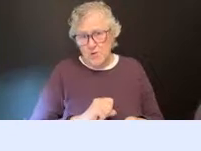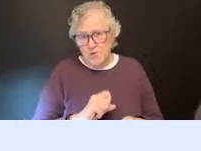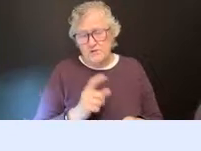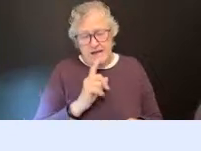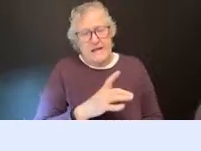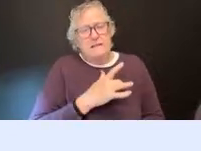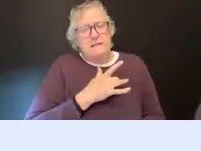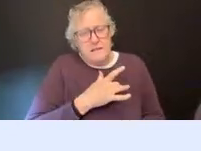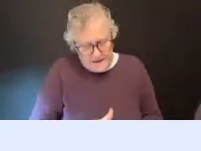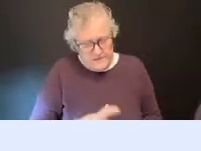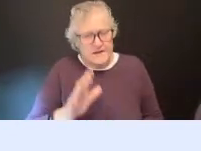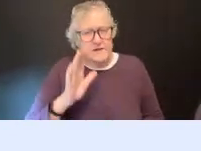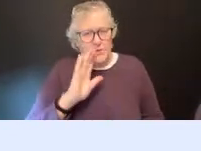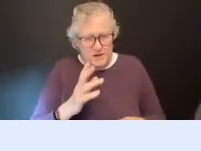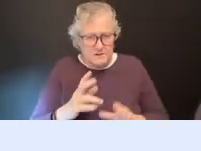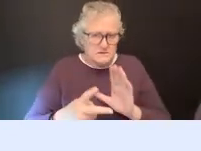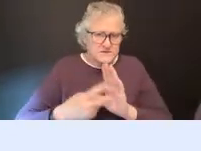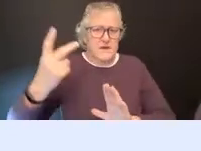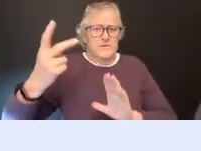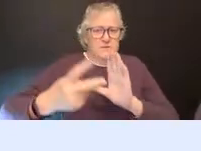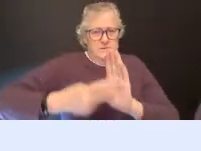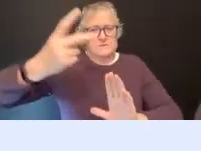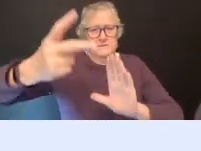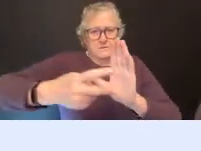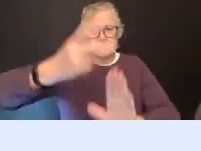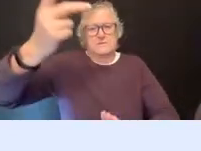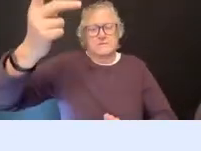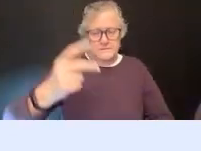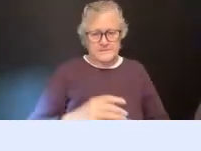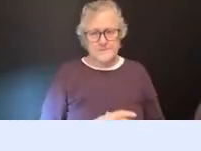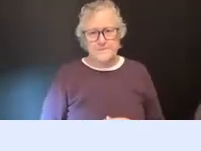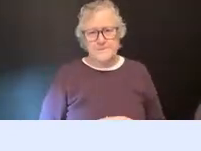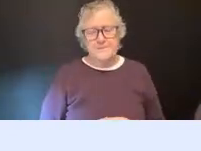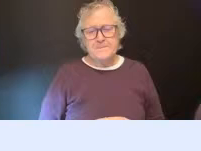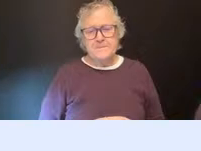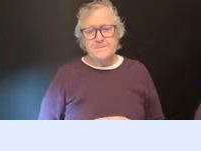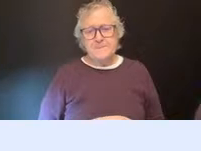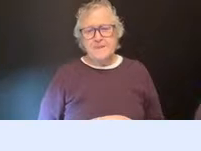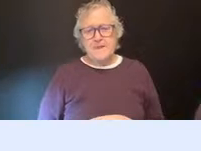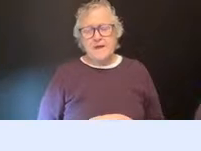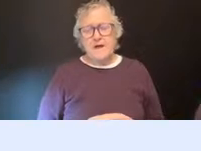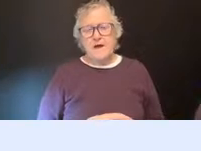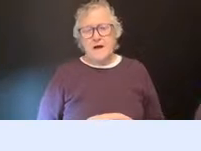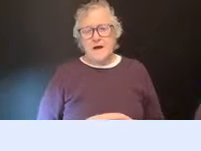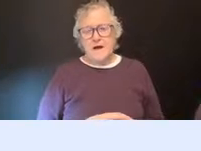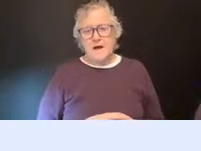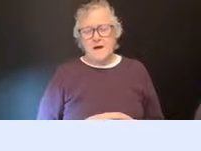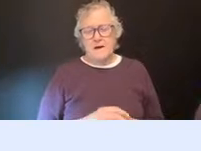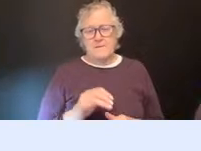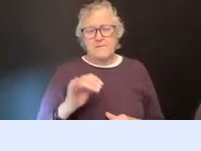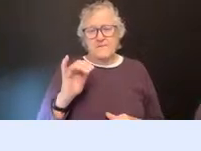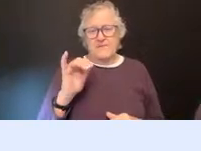tripled in cost. WashDOT's Portage Bay Bridge was 70% over engineer's estimate.